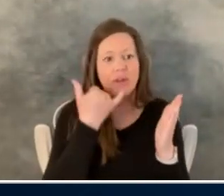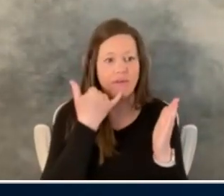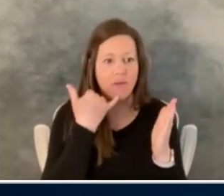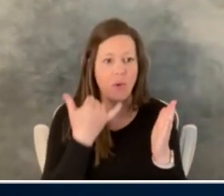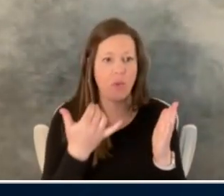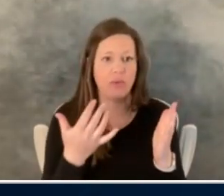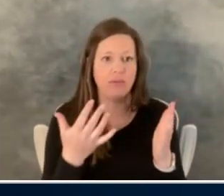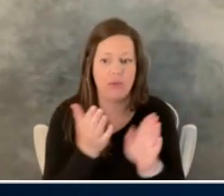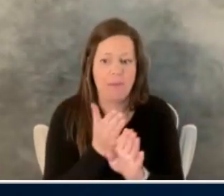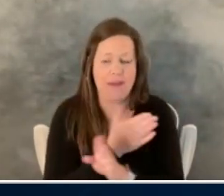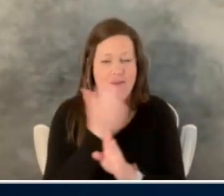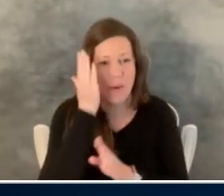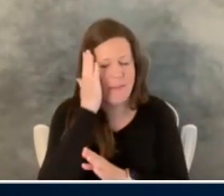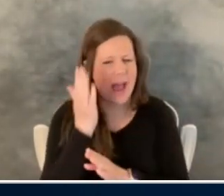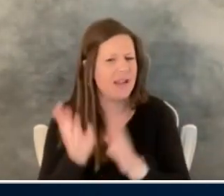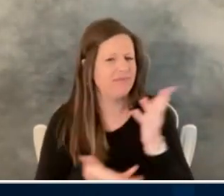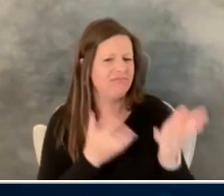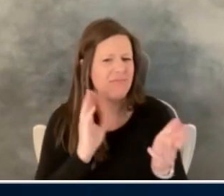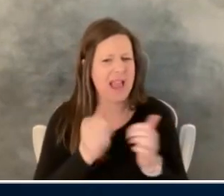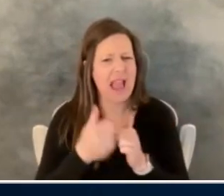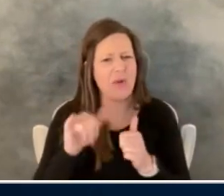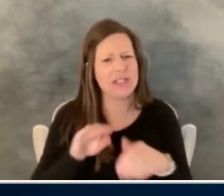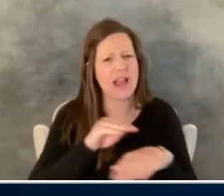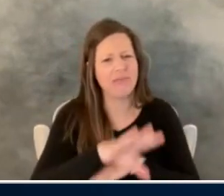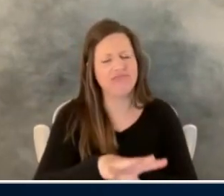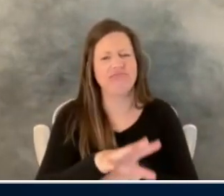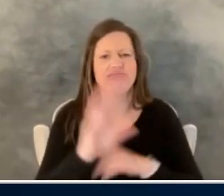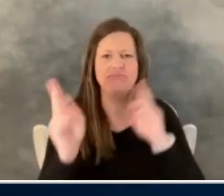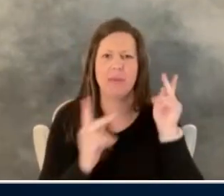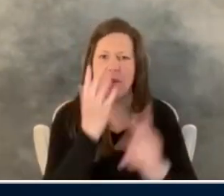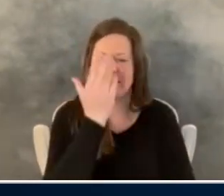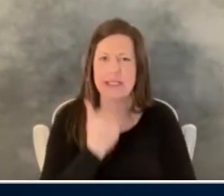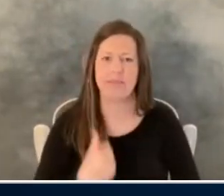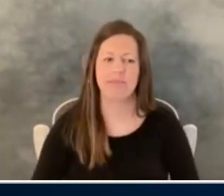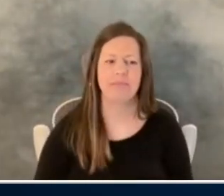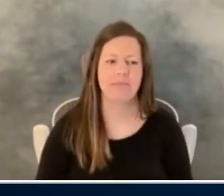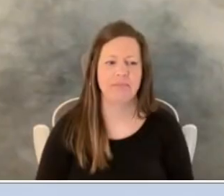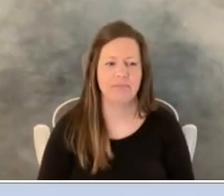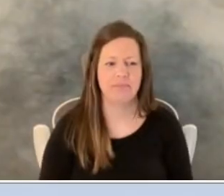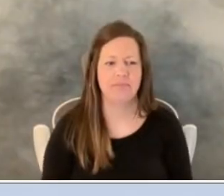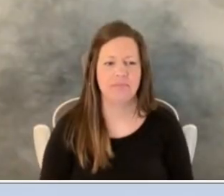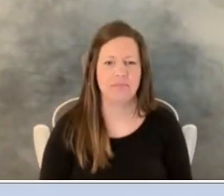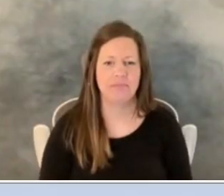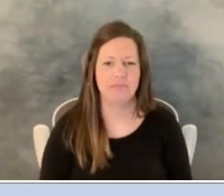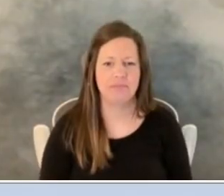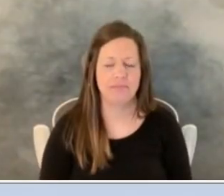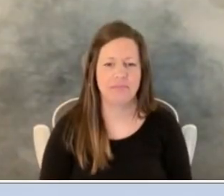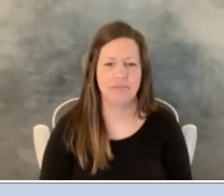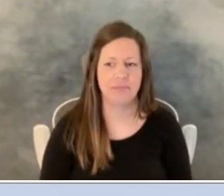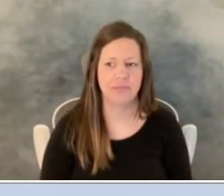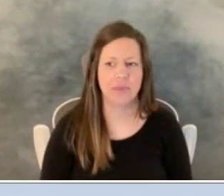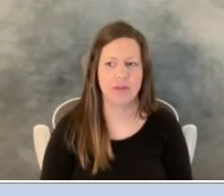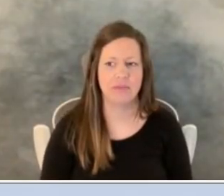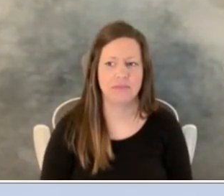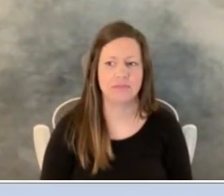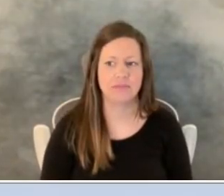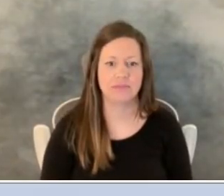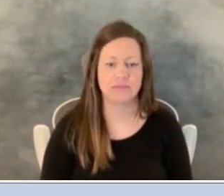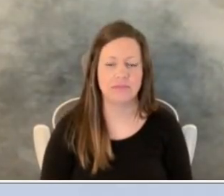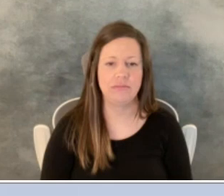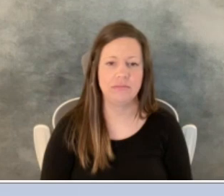that could be hurting his sleep, or people watching who like to do that, their sleep? Yeah, so there are many angles to that